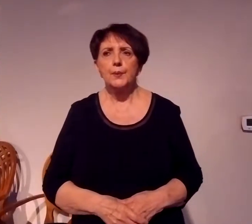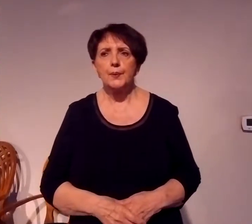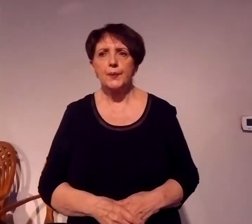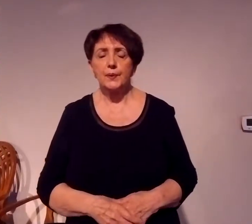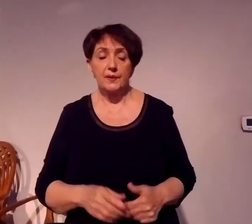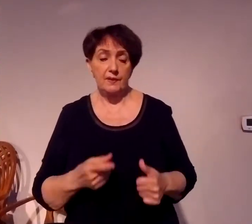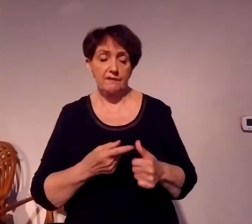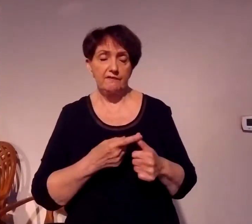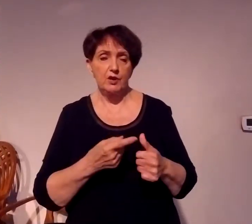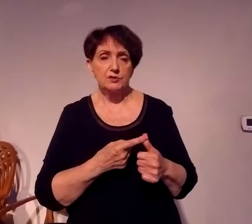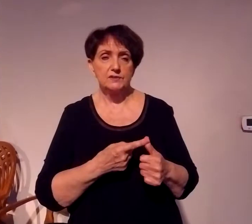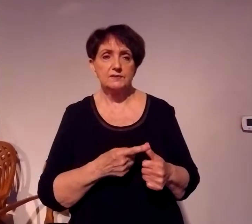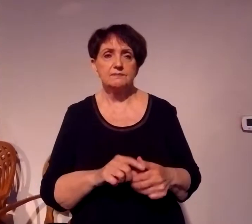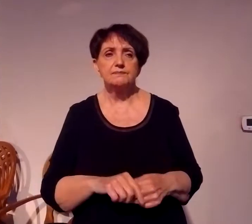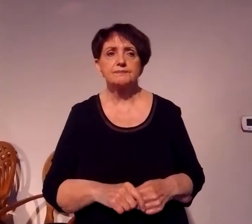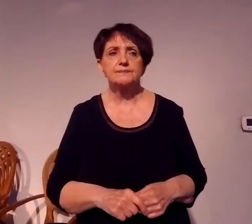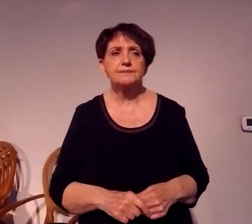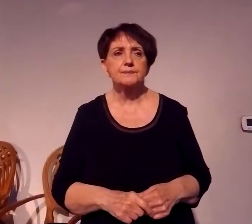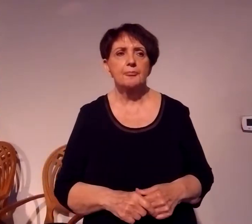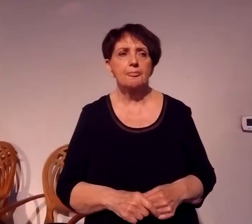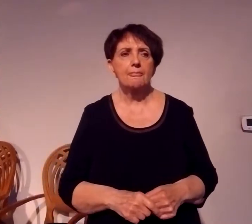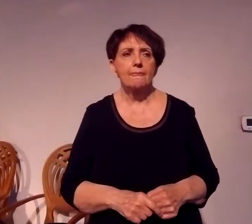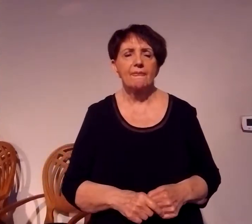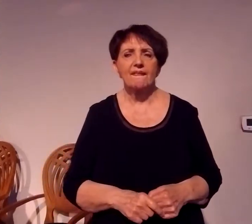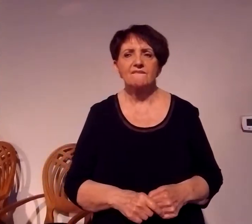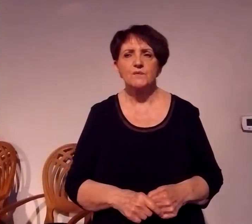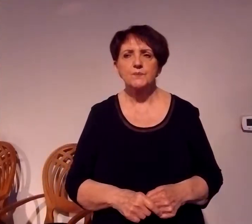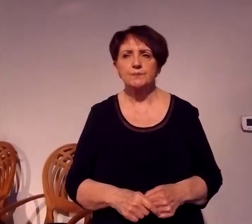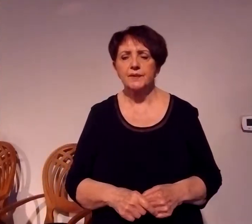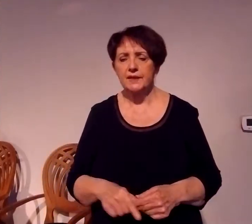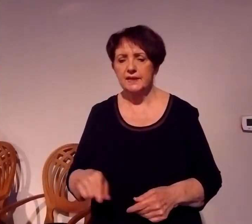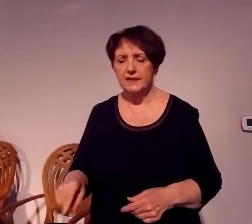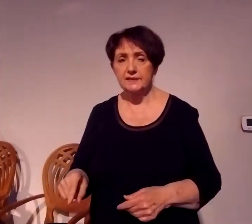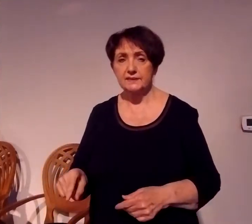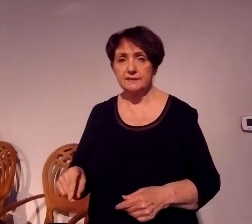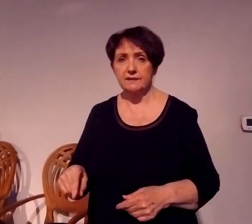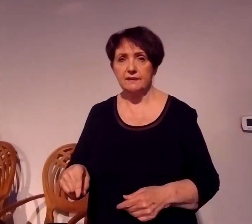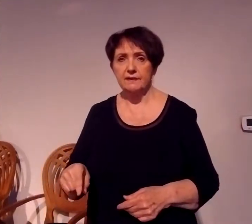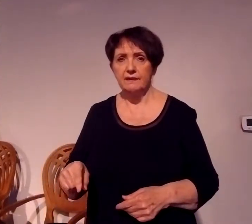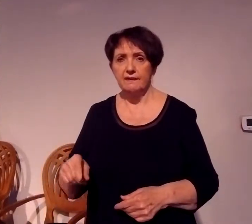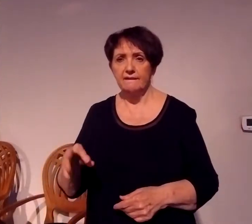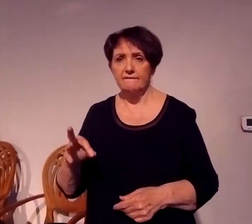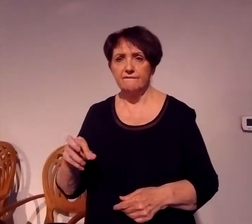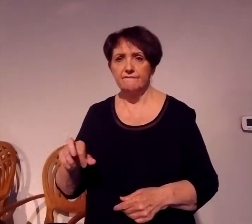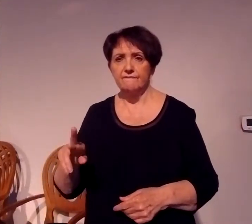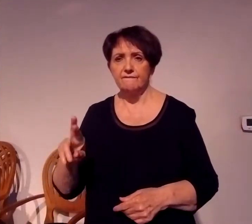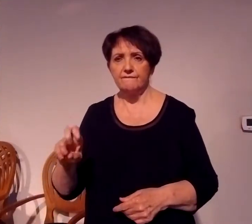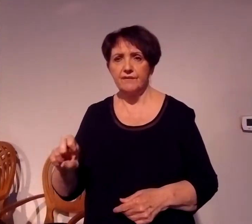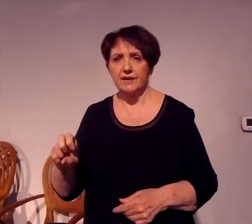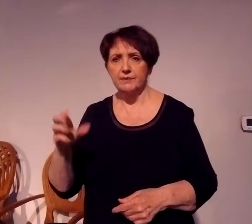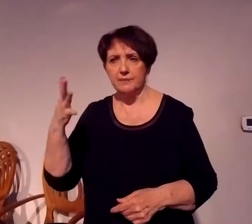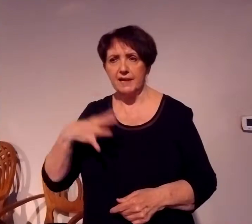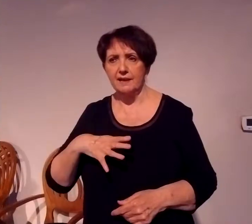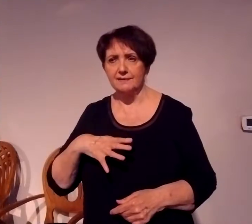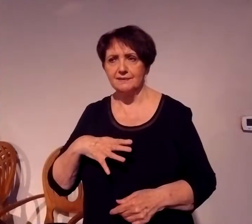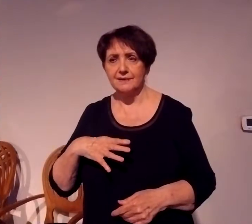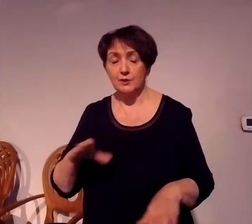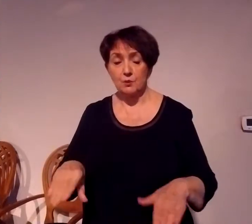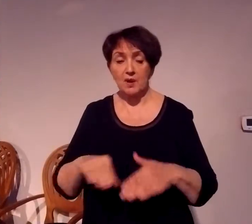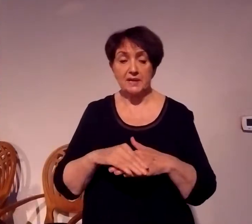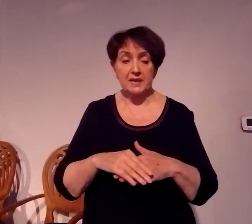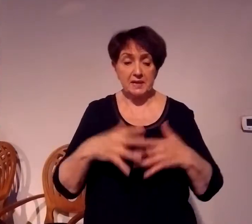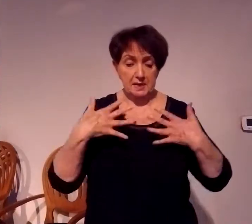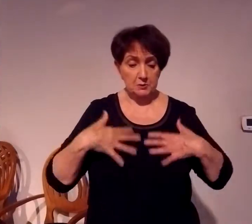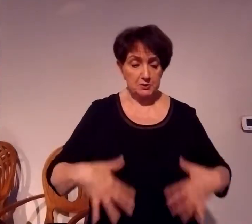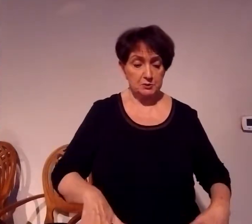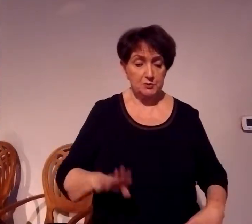The first one is, he was a fireman, right? You got to see him on the wedding in his dress blues. He was all with his little hat